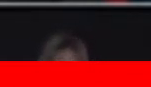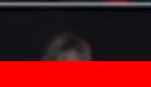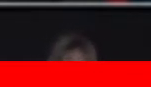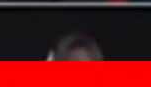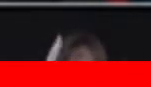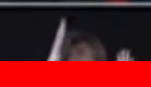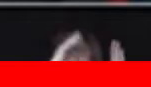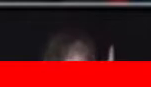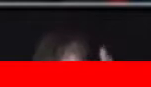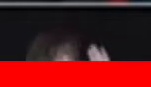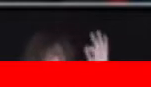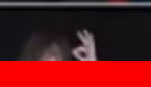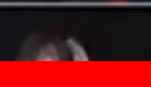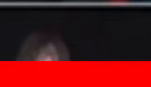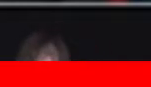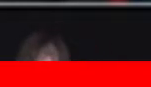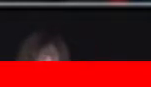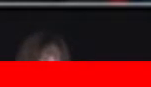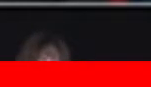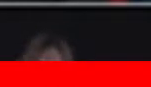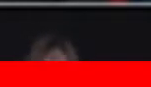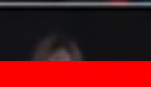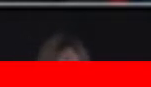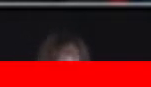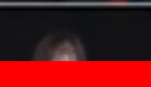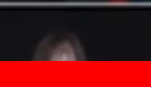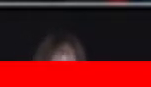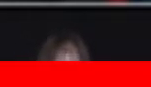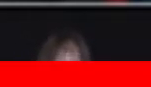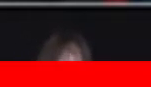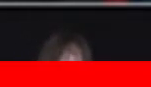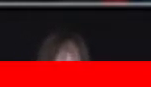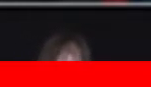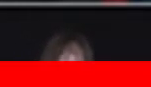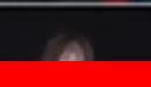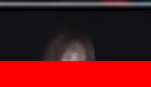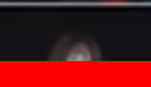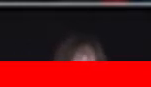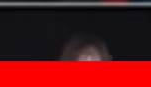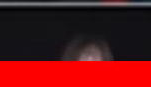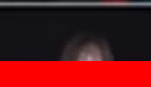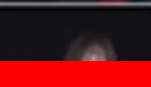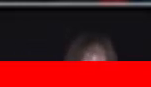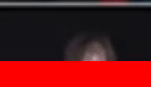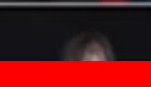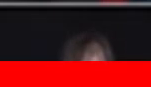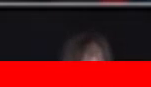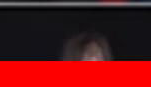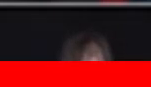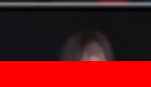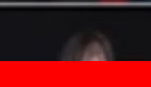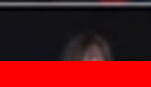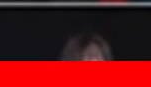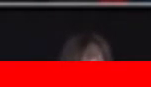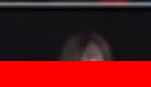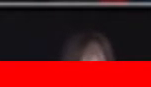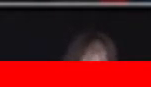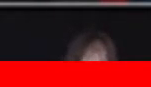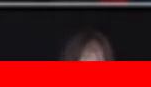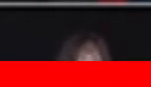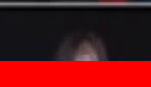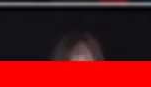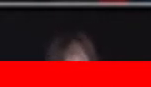passing legislation yesterday that enables the new supports, including the Canada Emergency Rent Subsidy, to be available to employers in Canada dealing